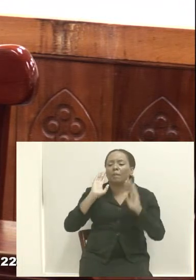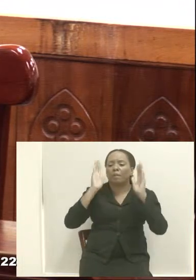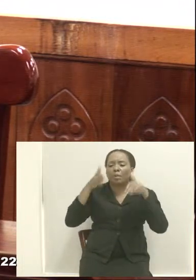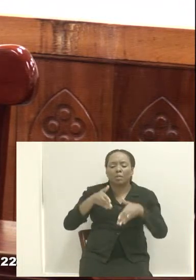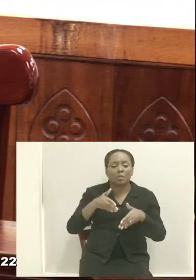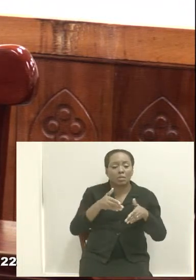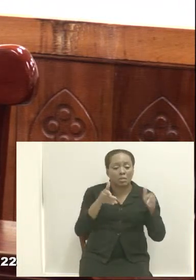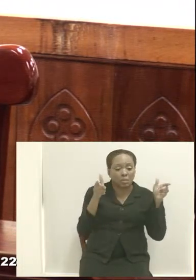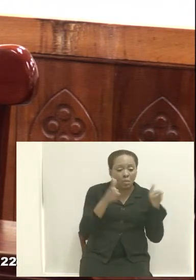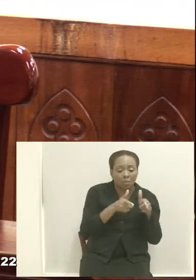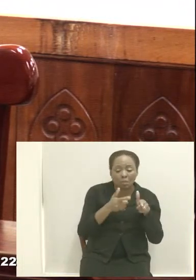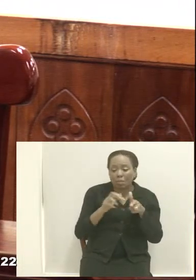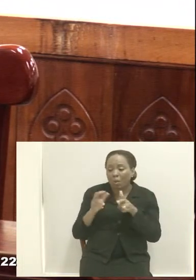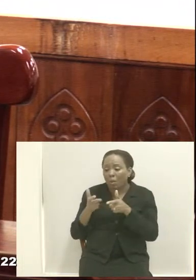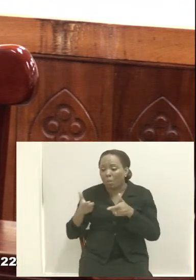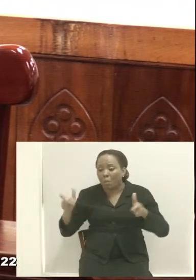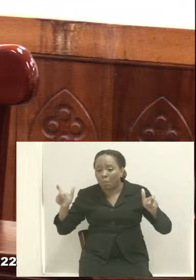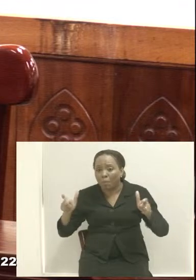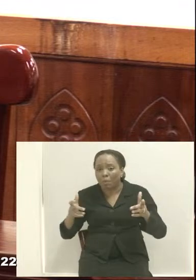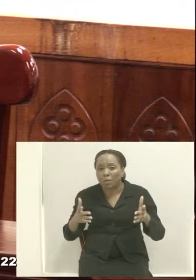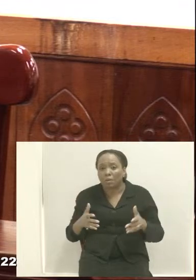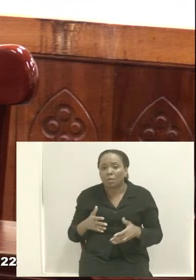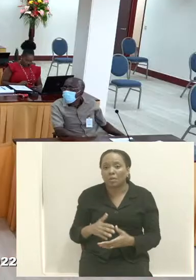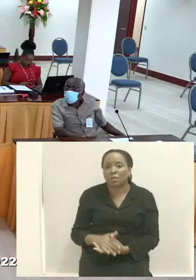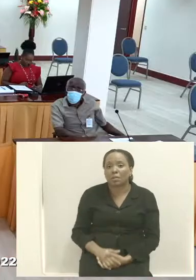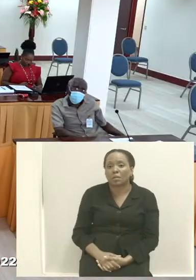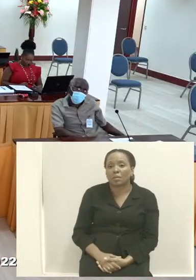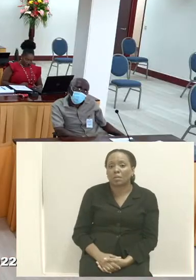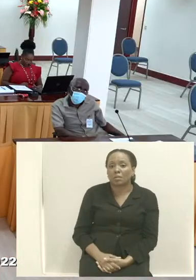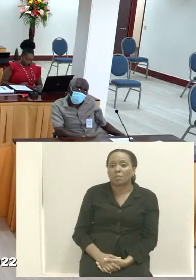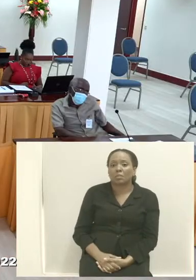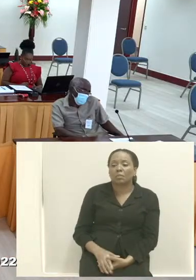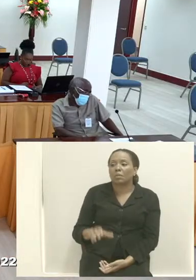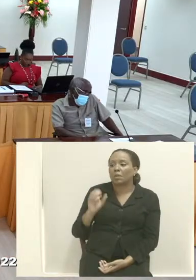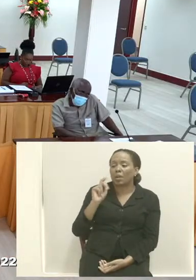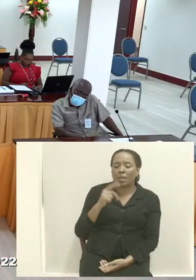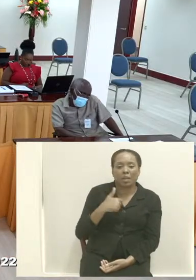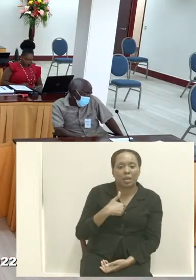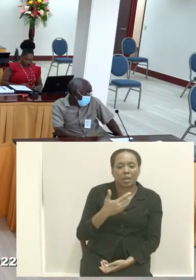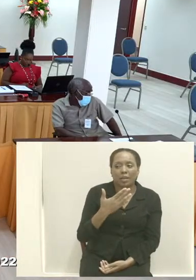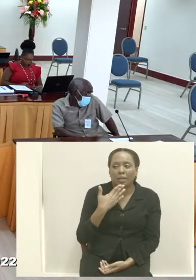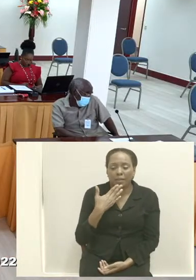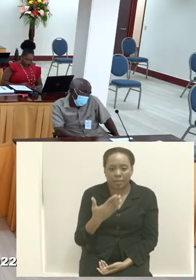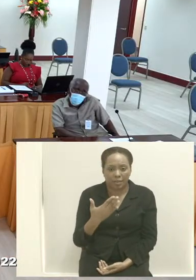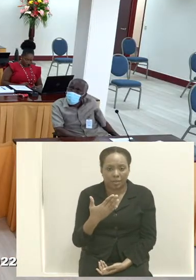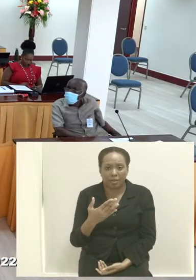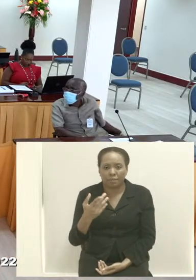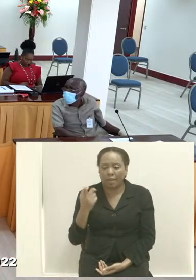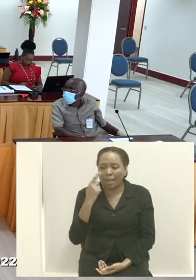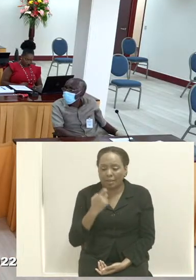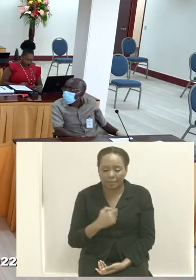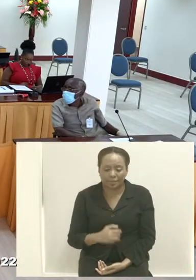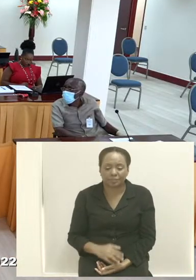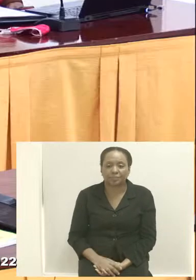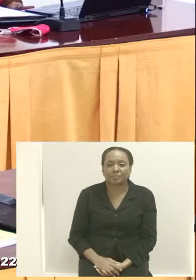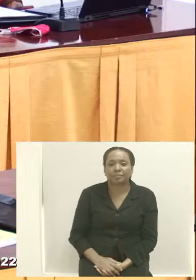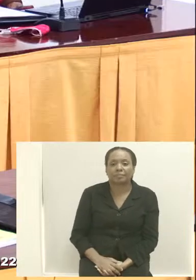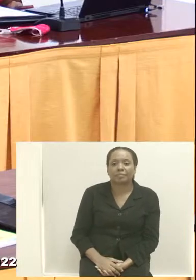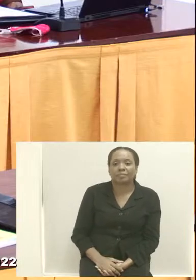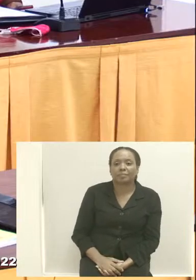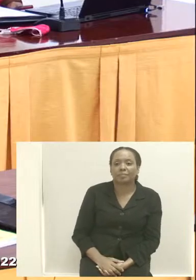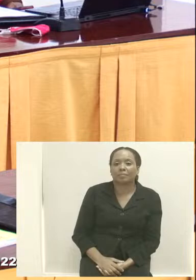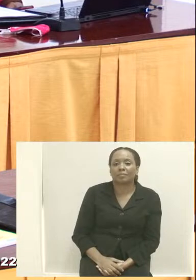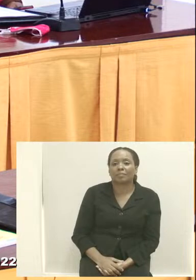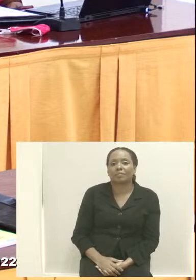Ma'am, I thank the Honourable Member. He's thrown the net wide and has provoked